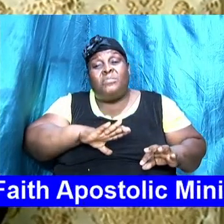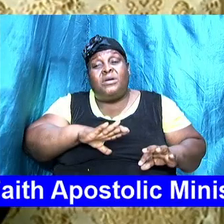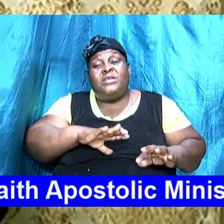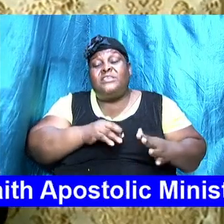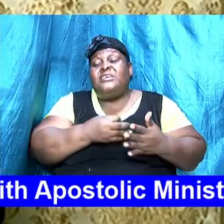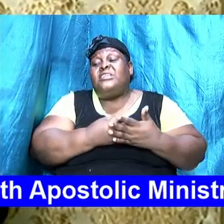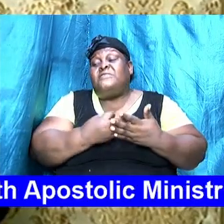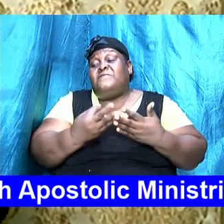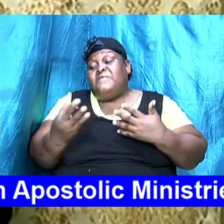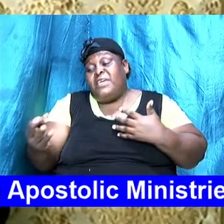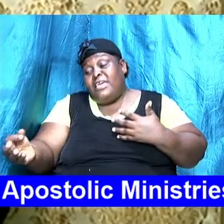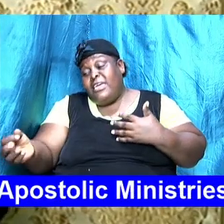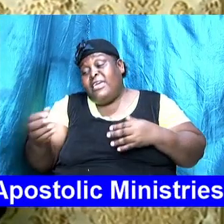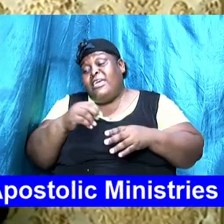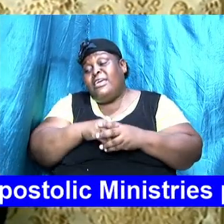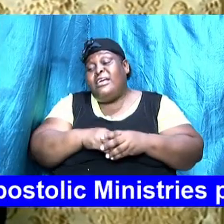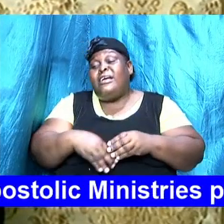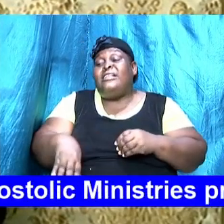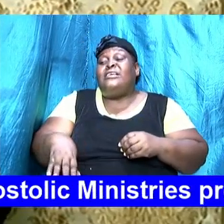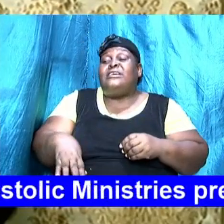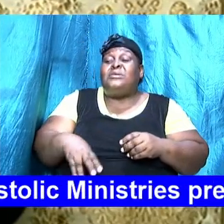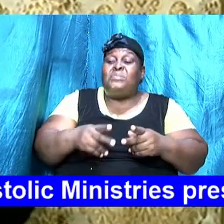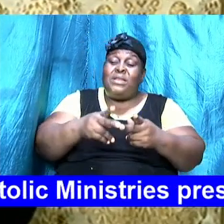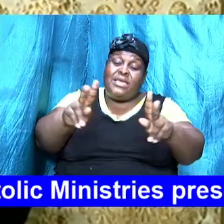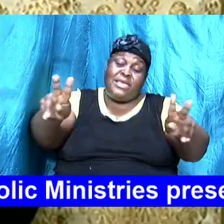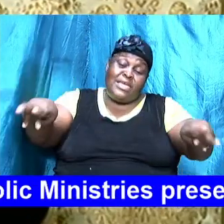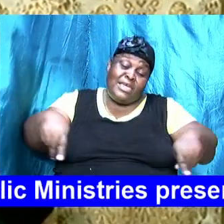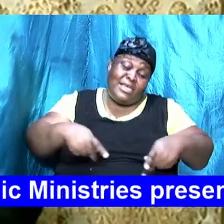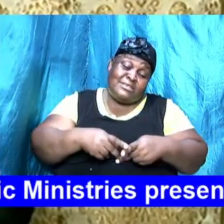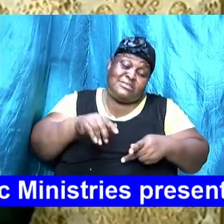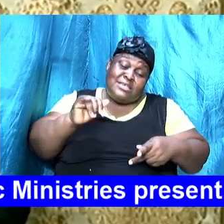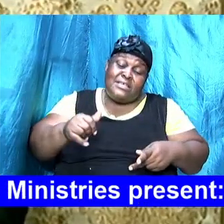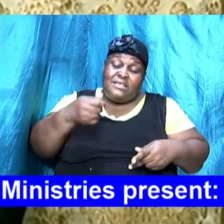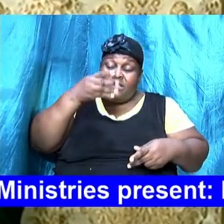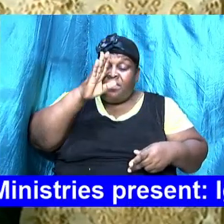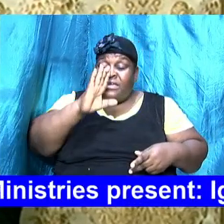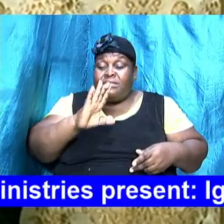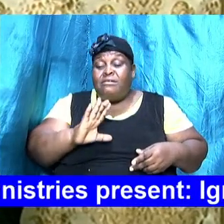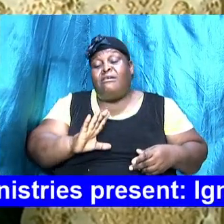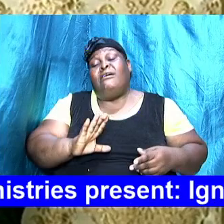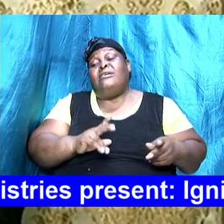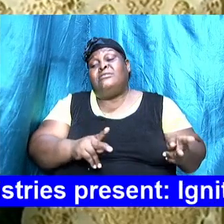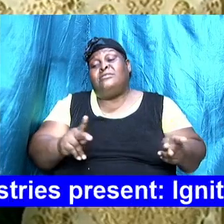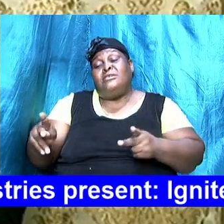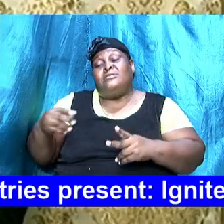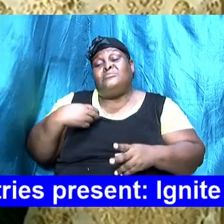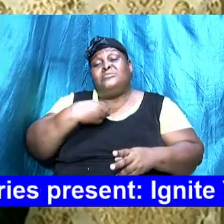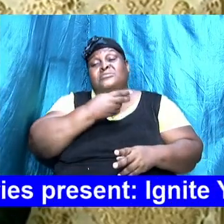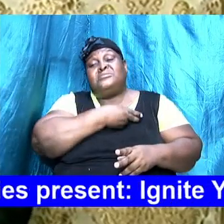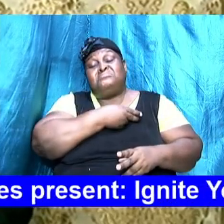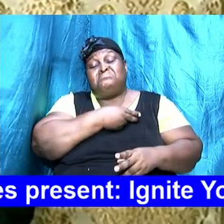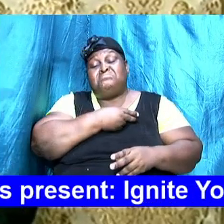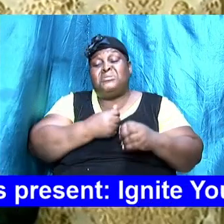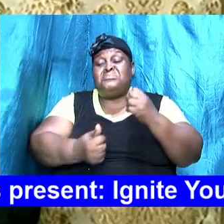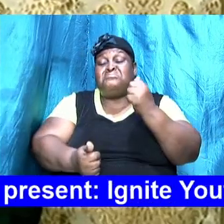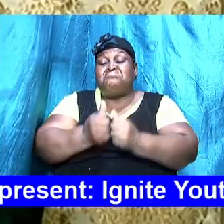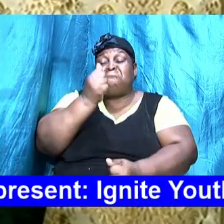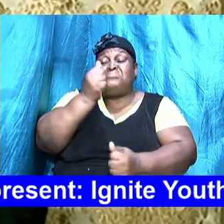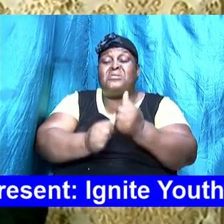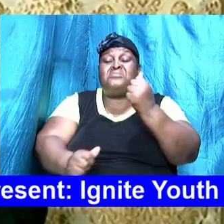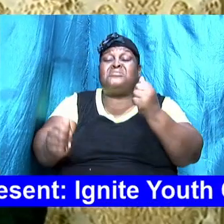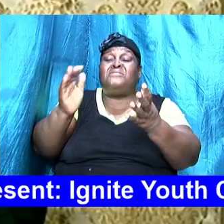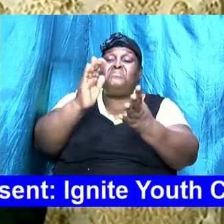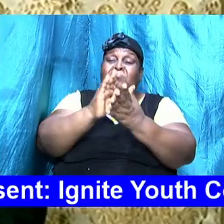areas, we are going to be the source of damage to a relationship and to an institution